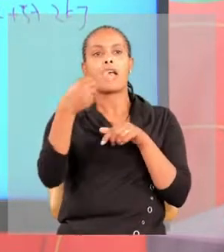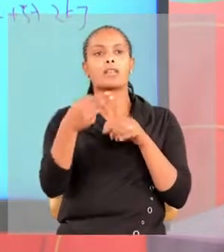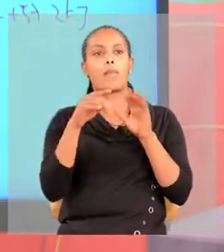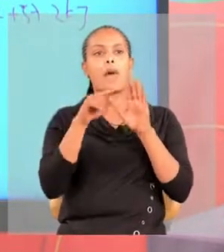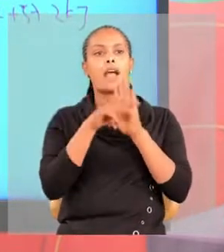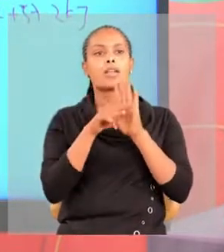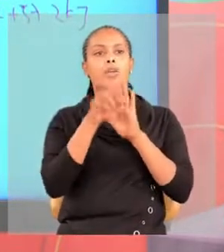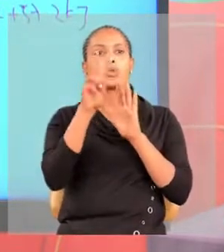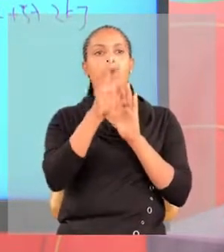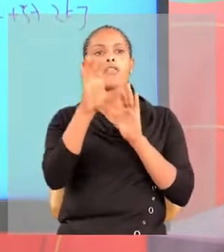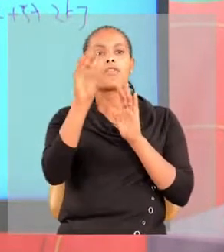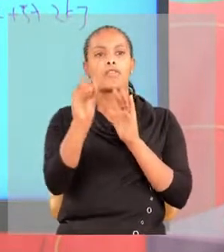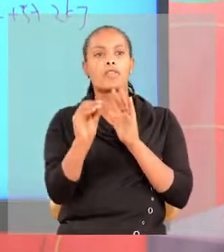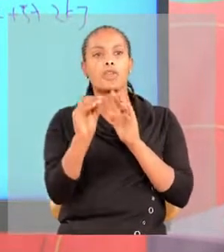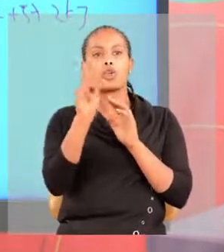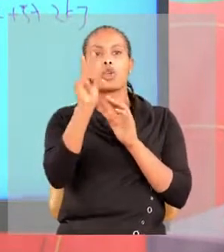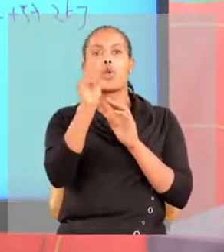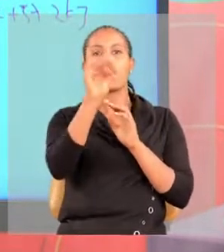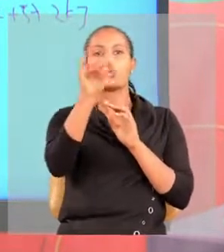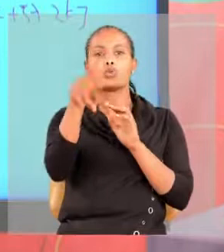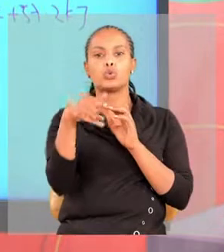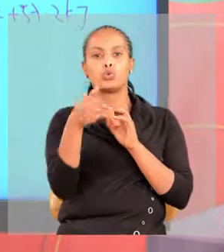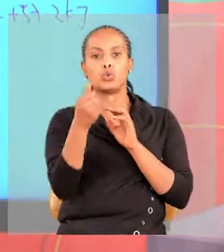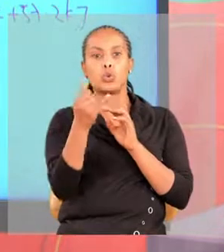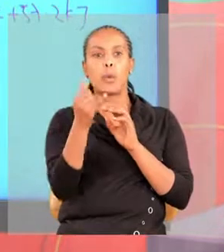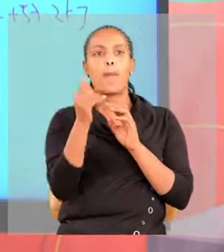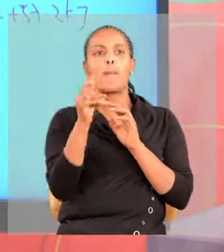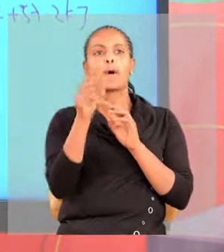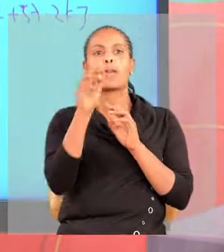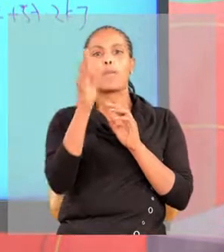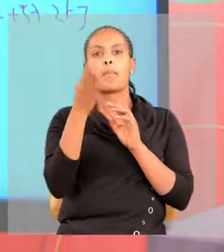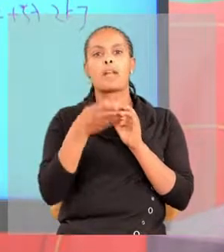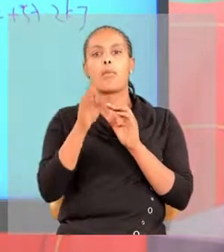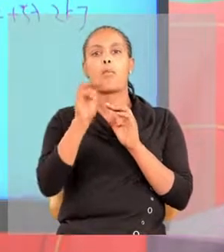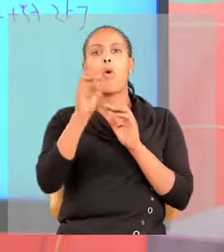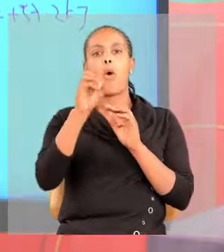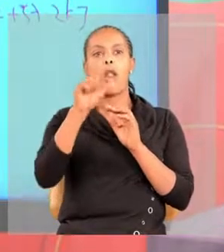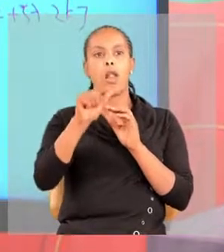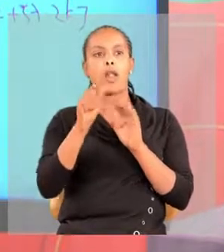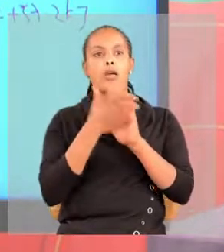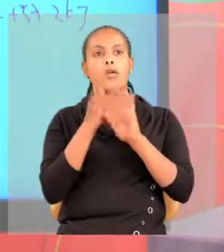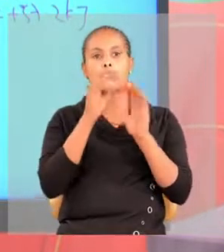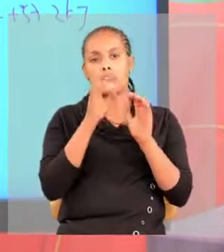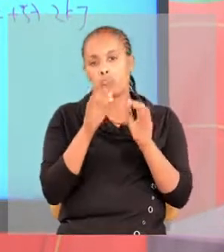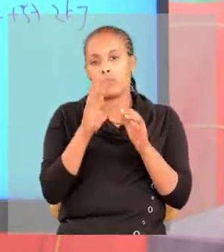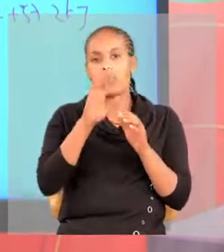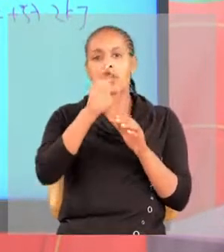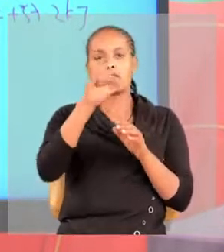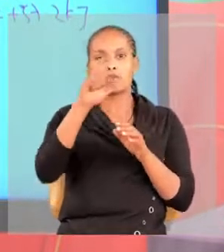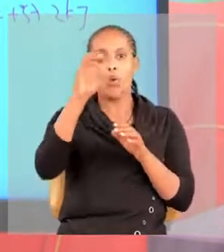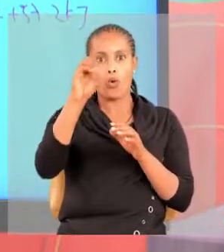minus 215 kilojoule per mole. The forward reaction is exothermic.